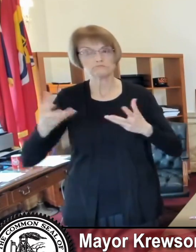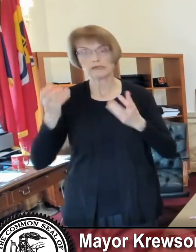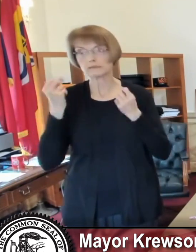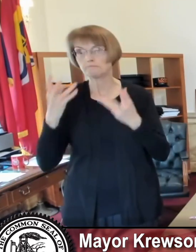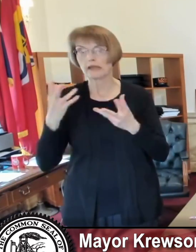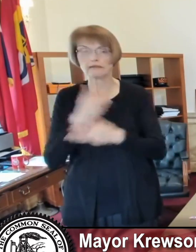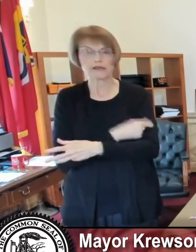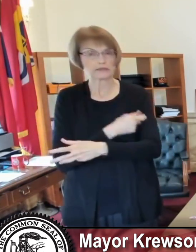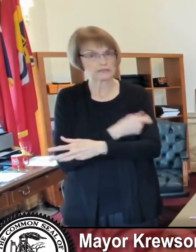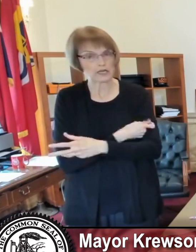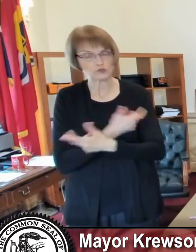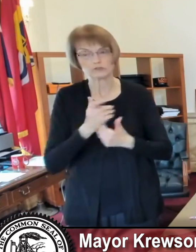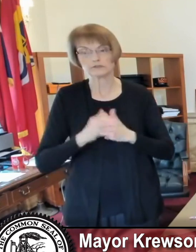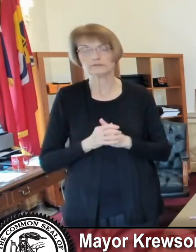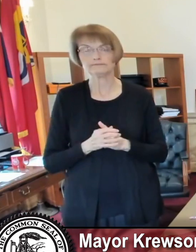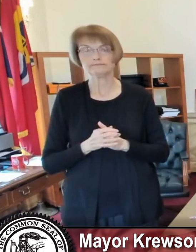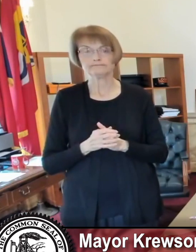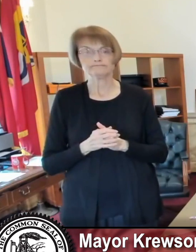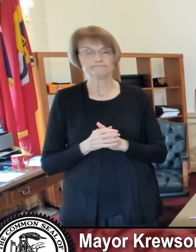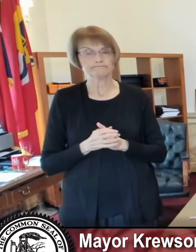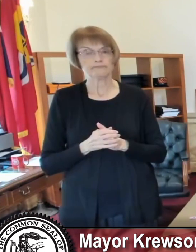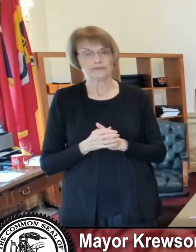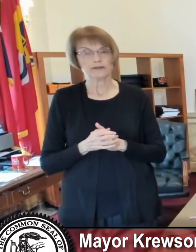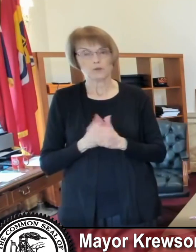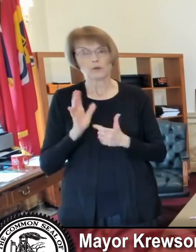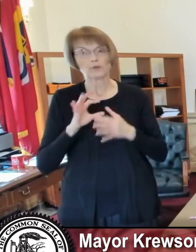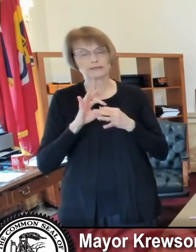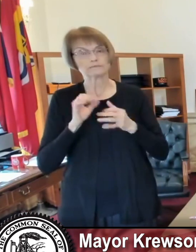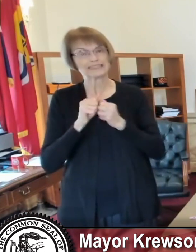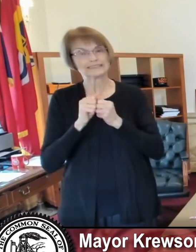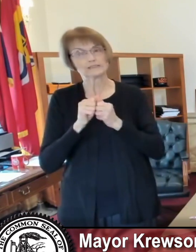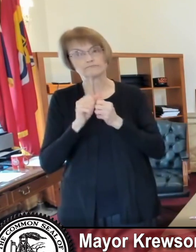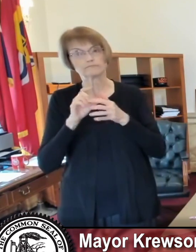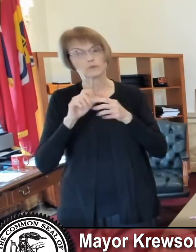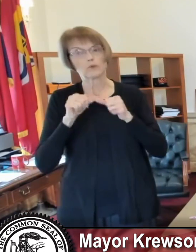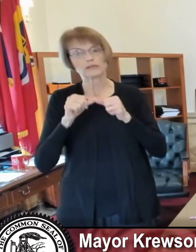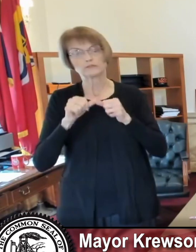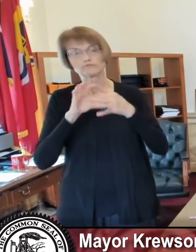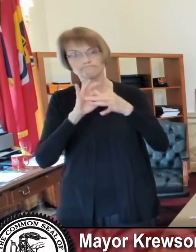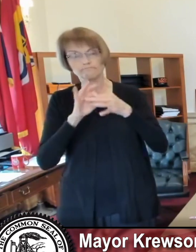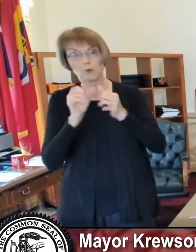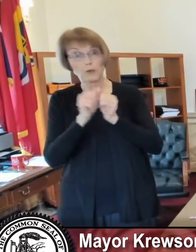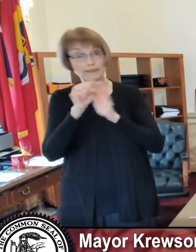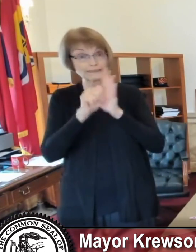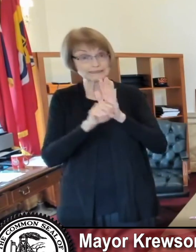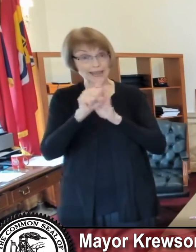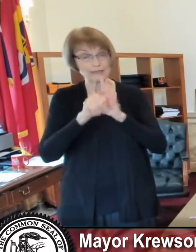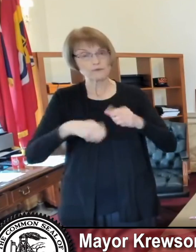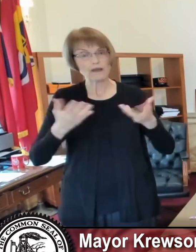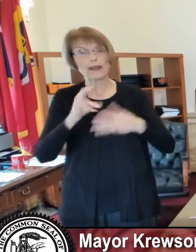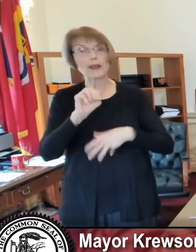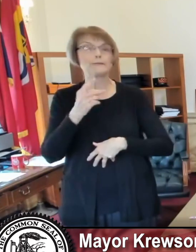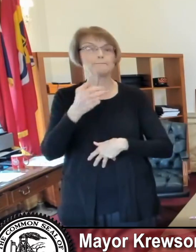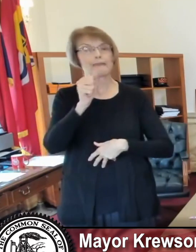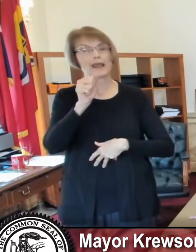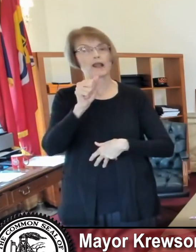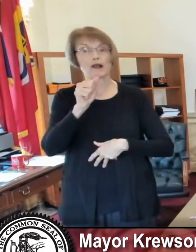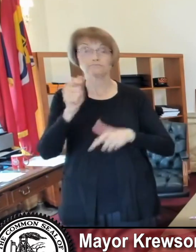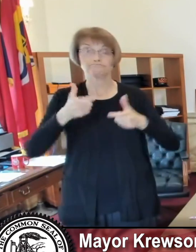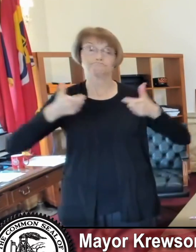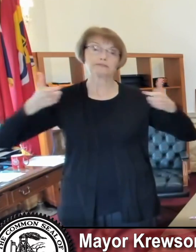we possibly can, and to partner with the state on a mega vaccination event that we hope to announce here